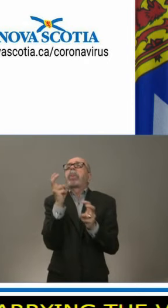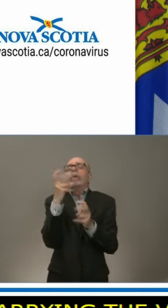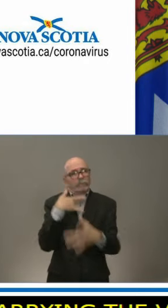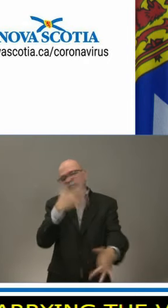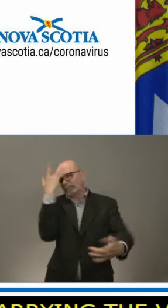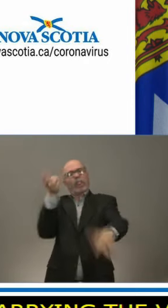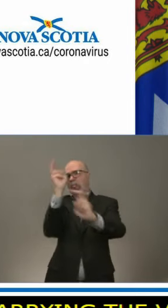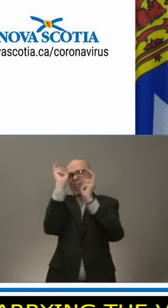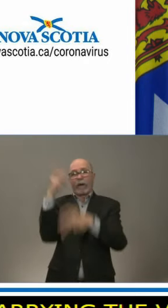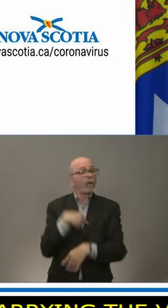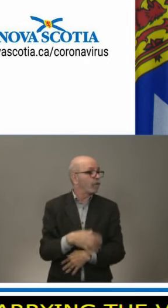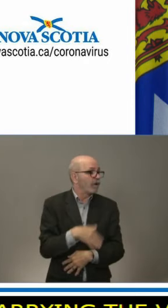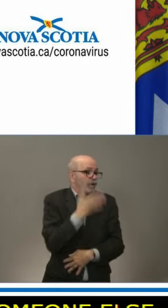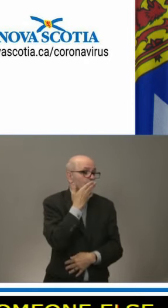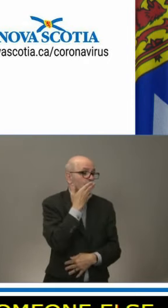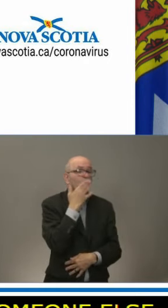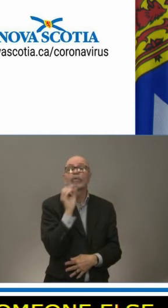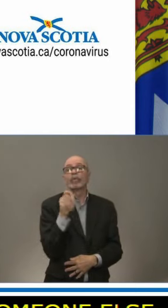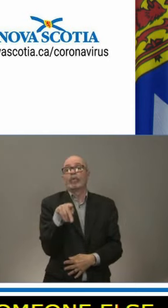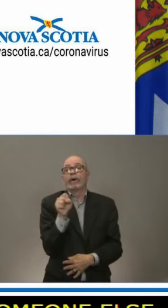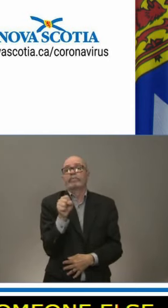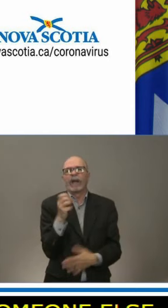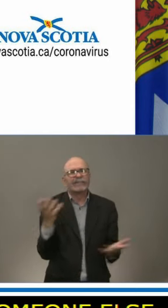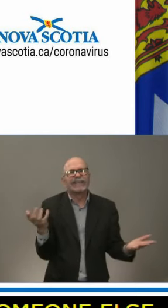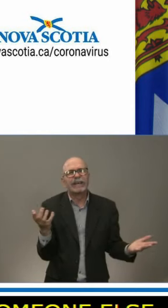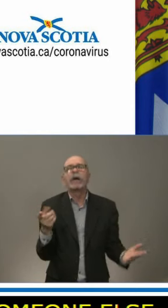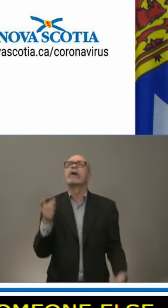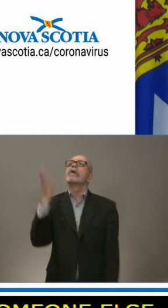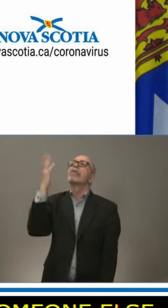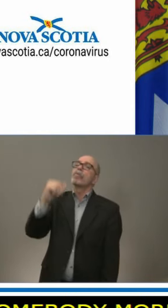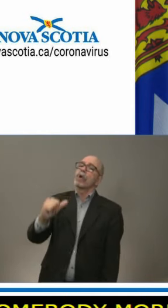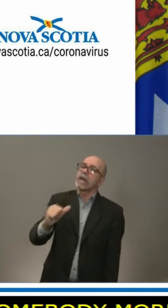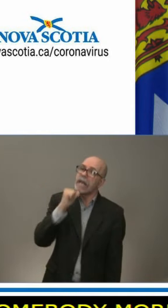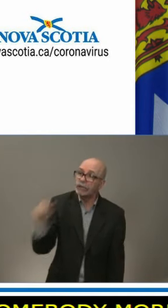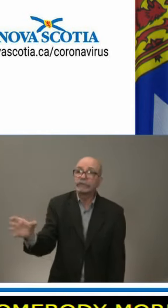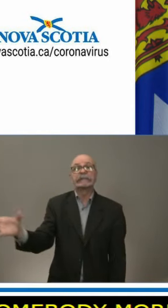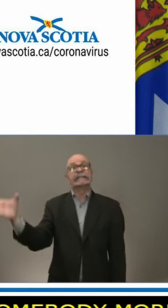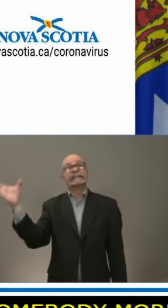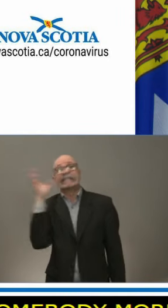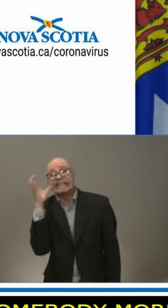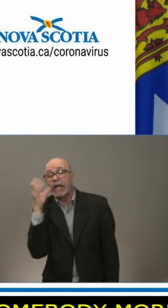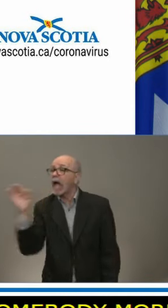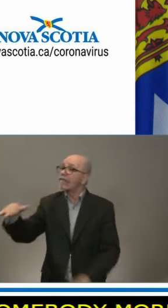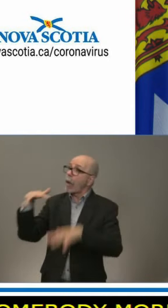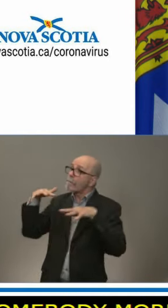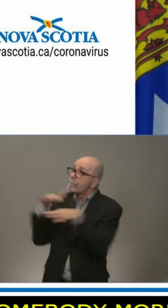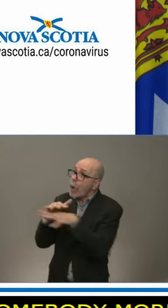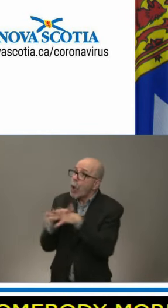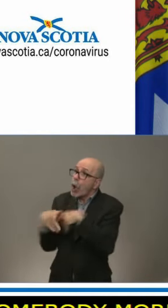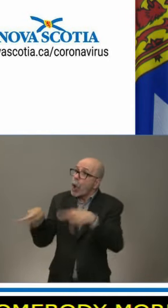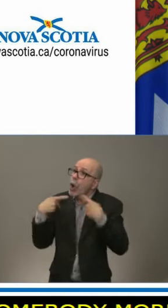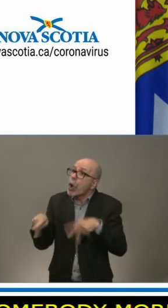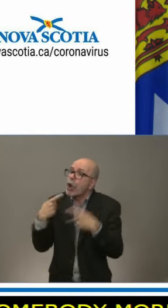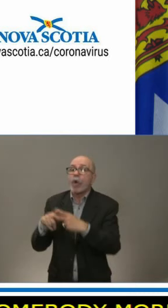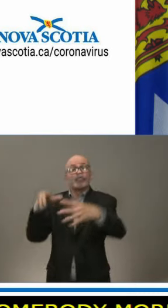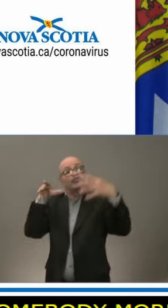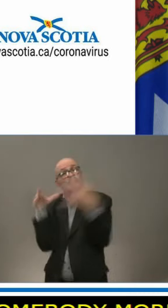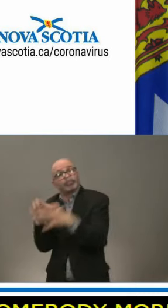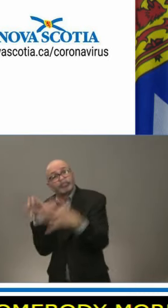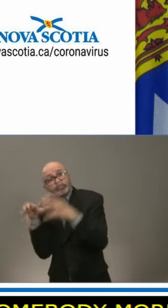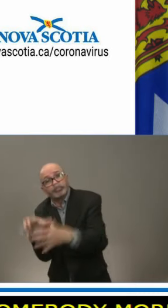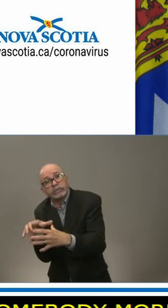But if you are listening, know that every party you show up at and every get-together you go to could